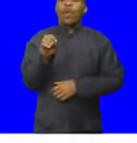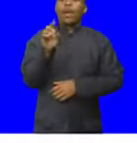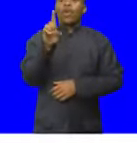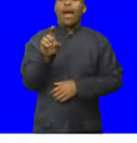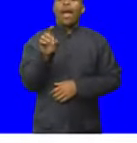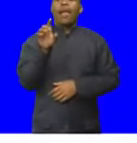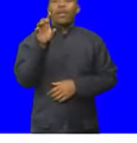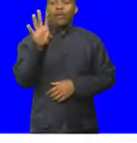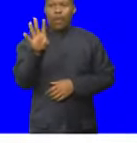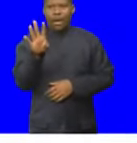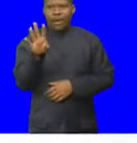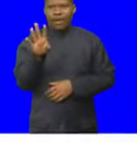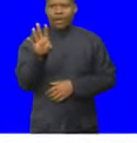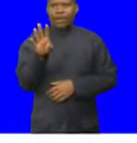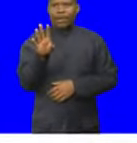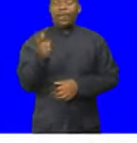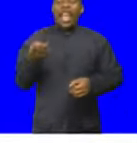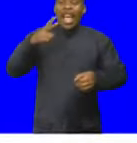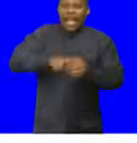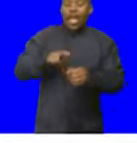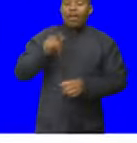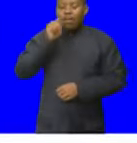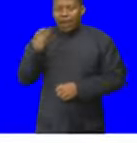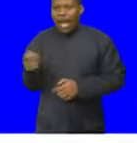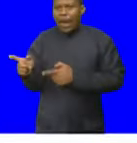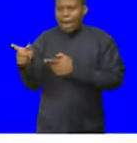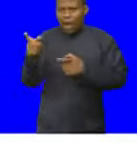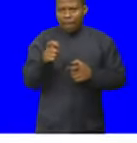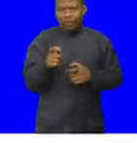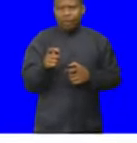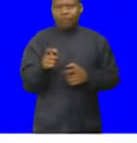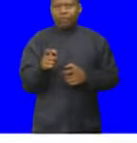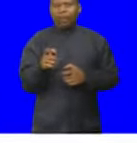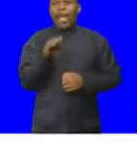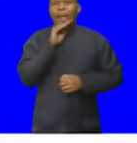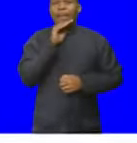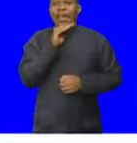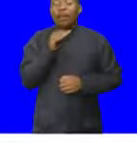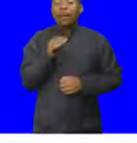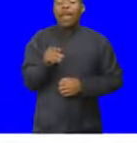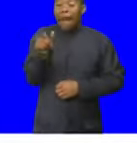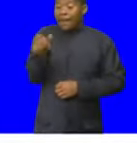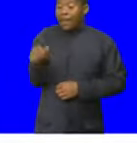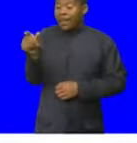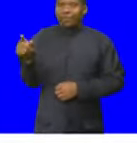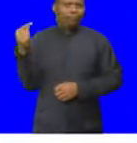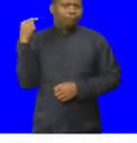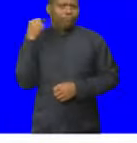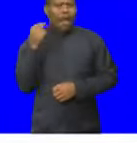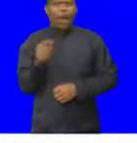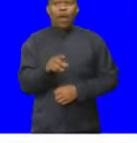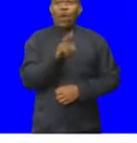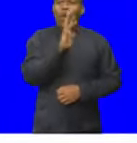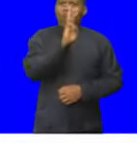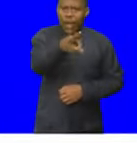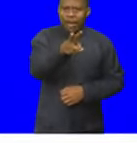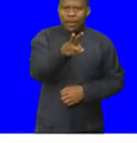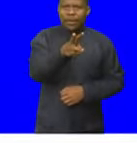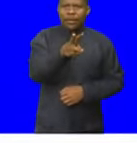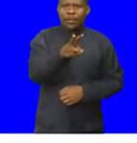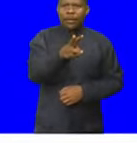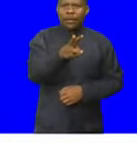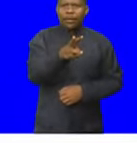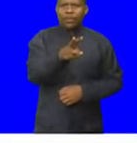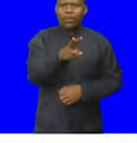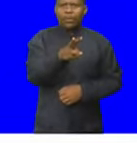region e-Ukraine. We will defeat everyone. We will kill everyone. We will rob everyone as necessary, just as we